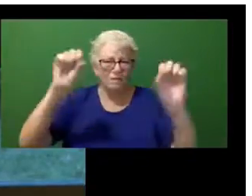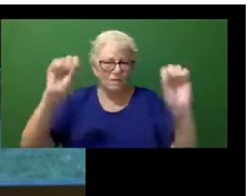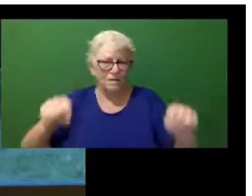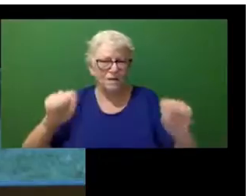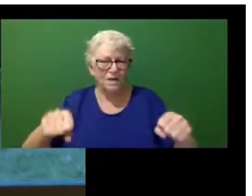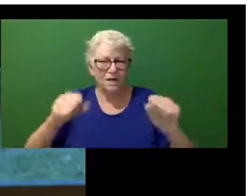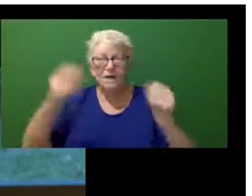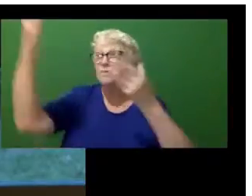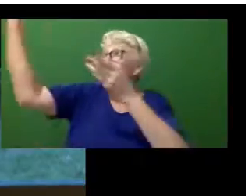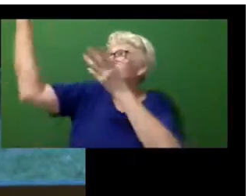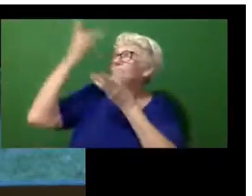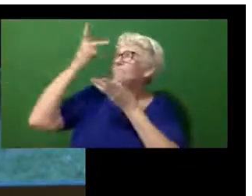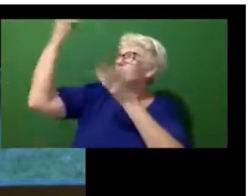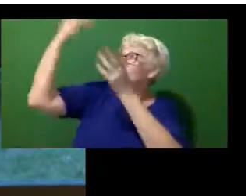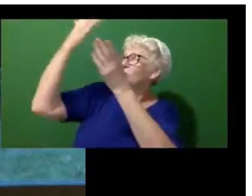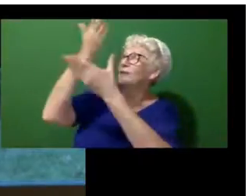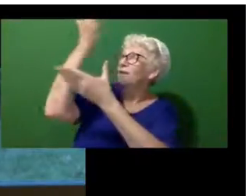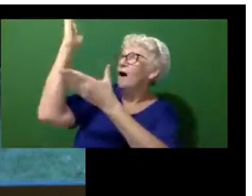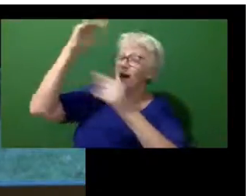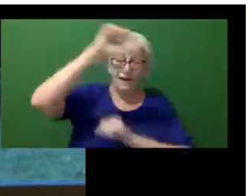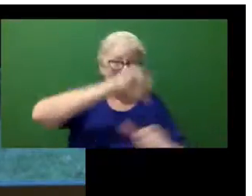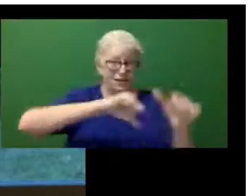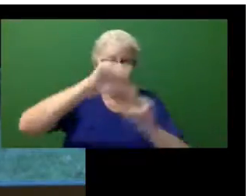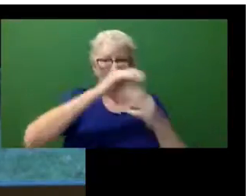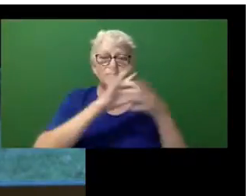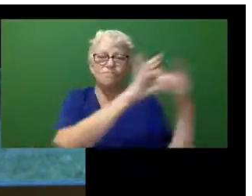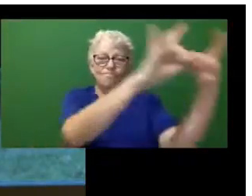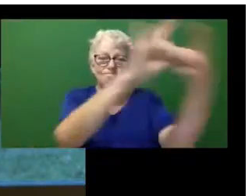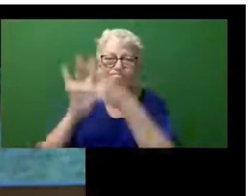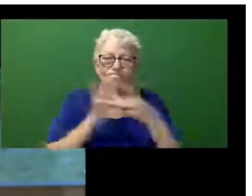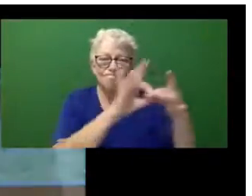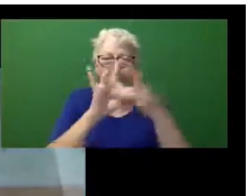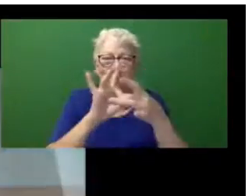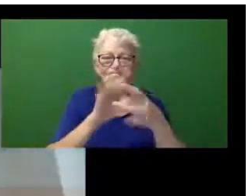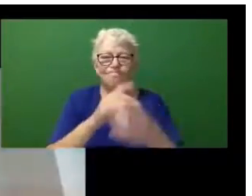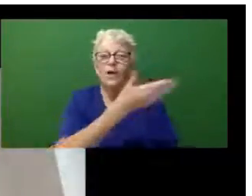potential in partnership with God and one another.